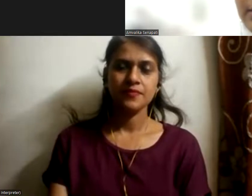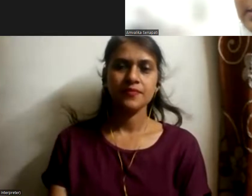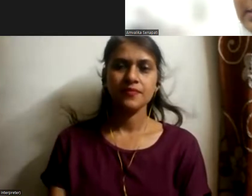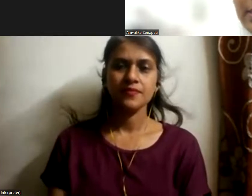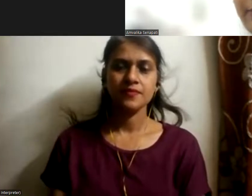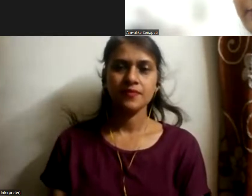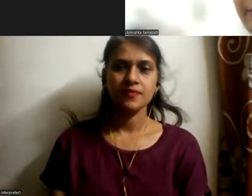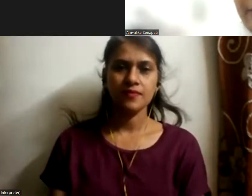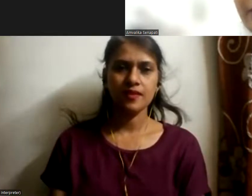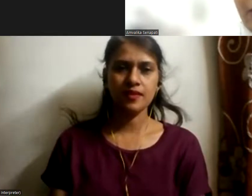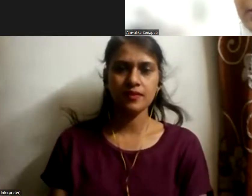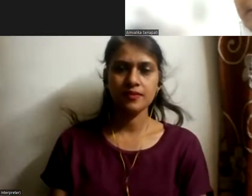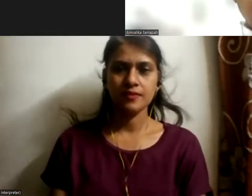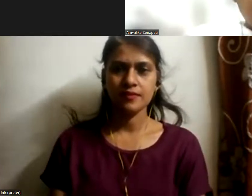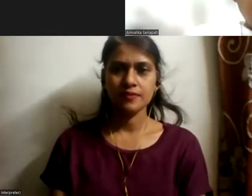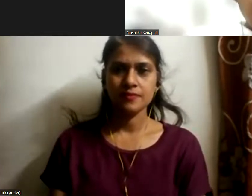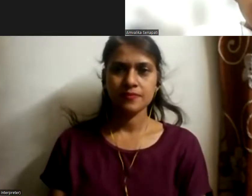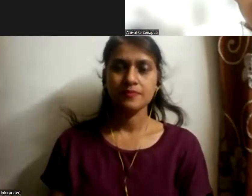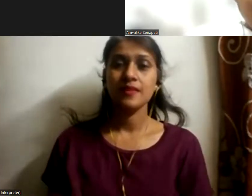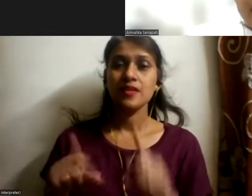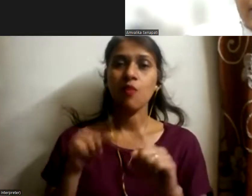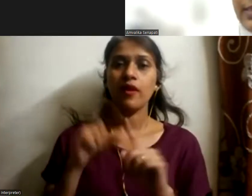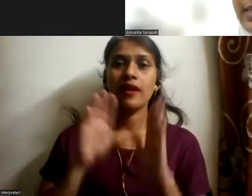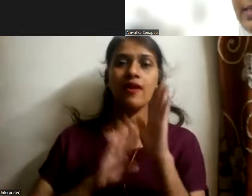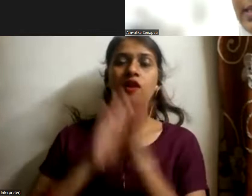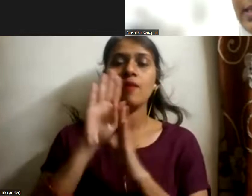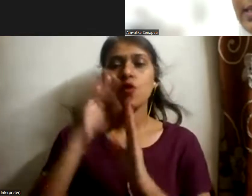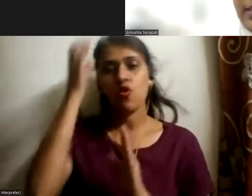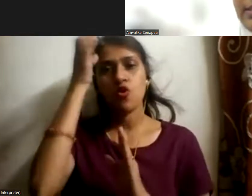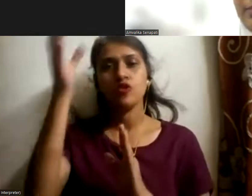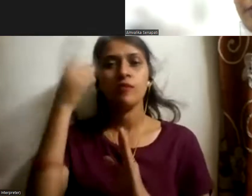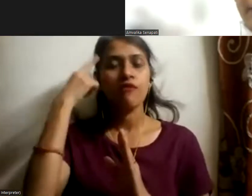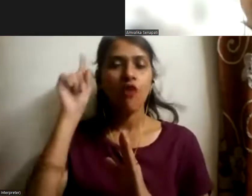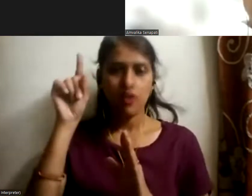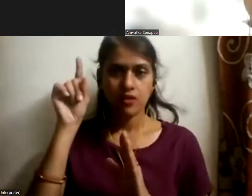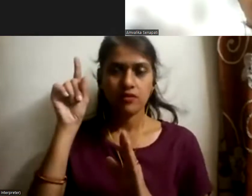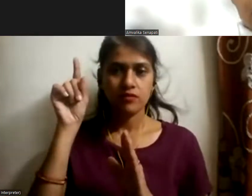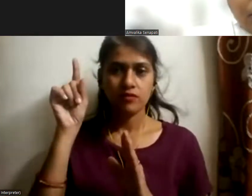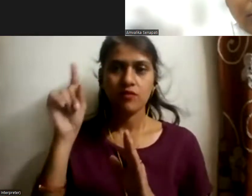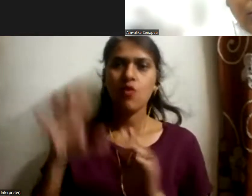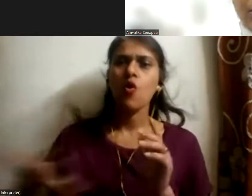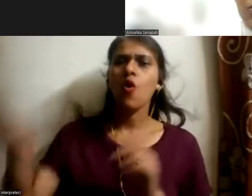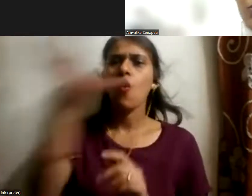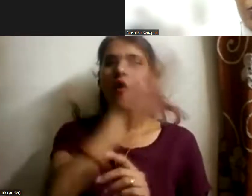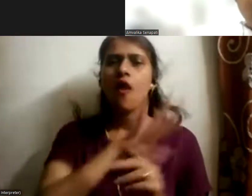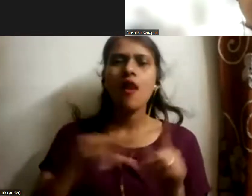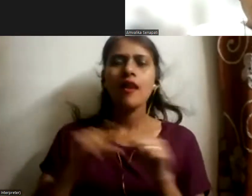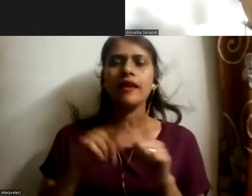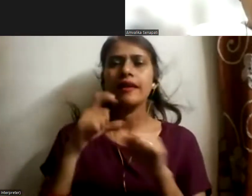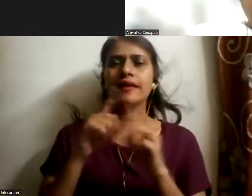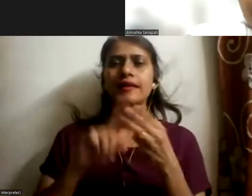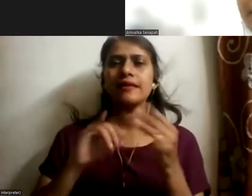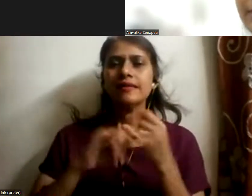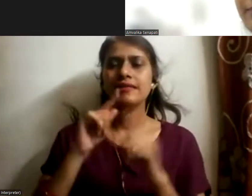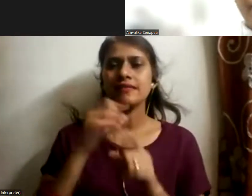And this is still a very developing concept, the concept of universal design. It's probably about just a 2-3 decade